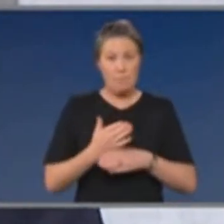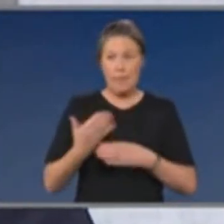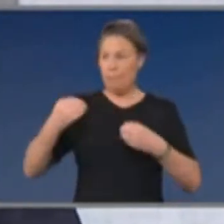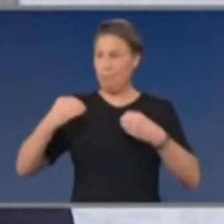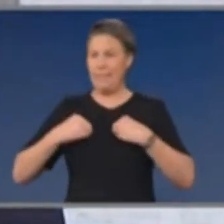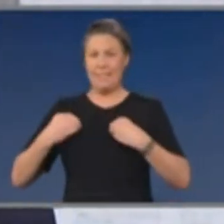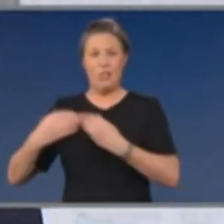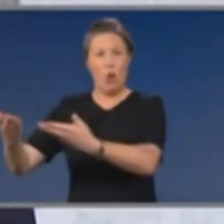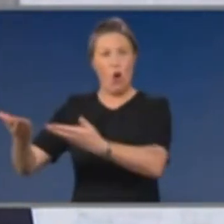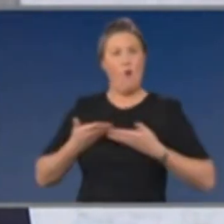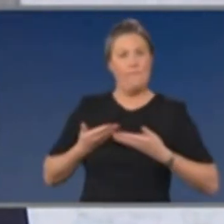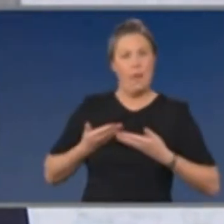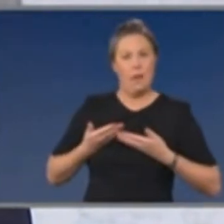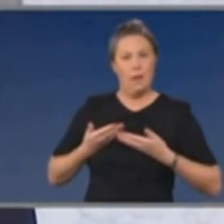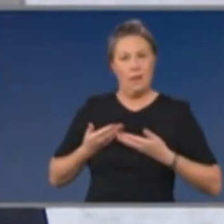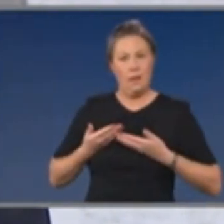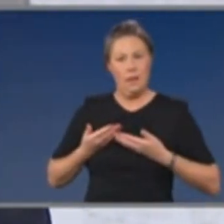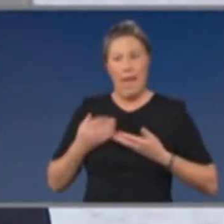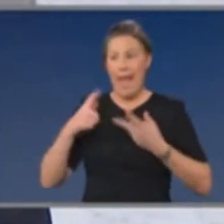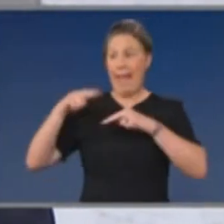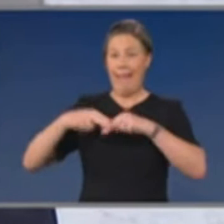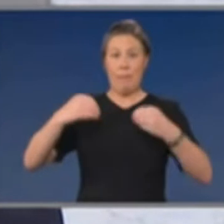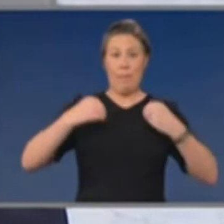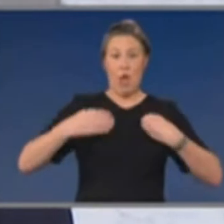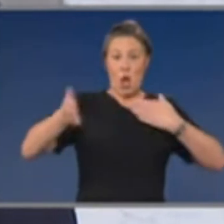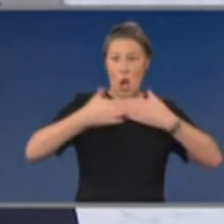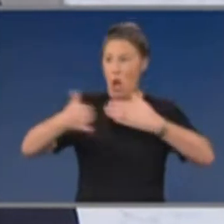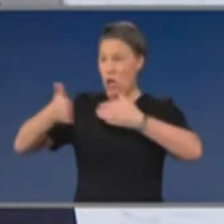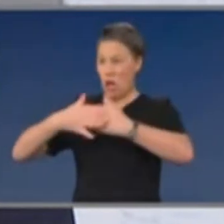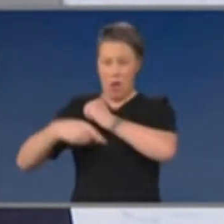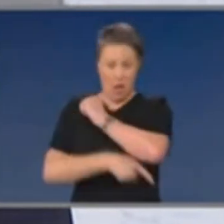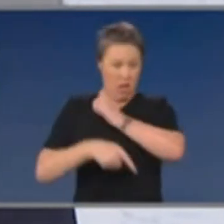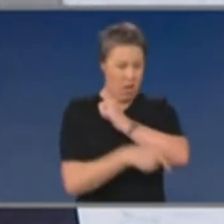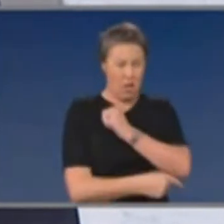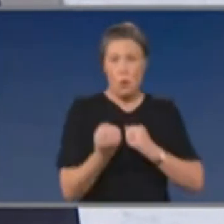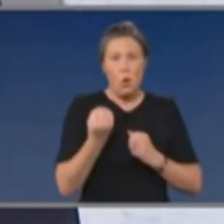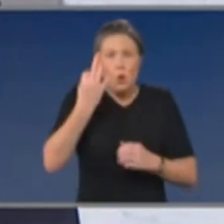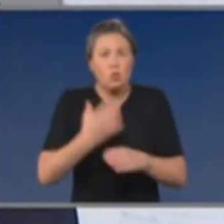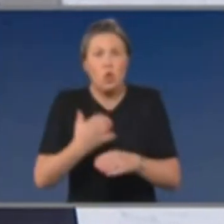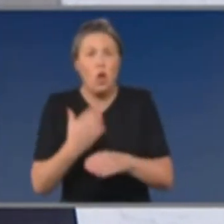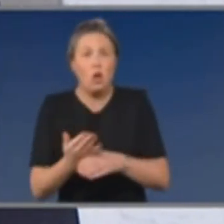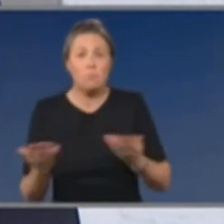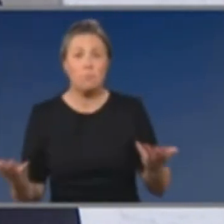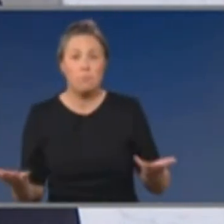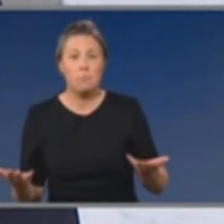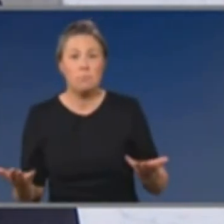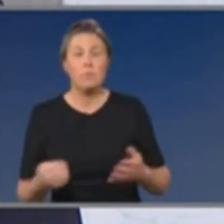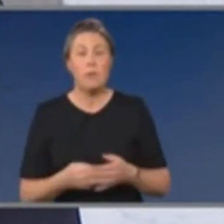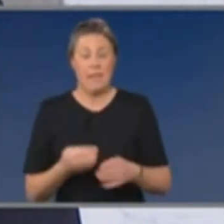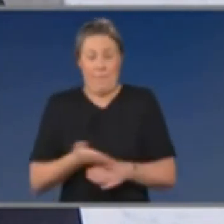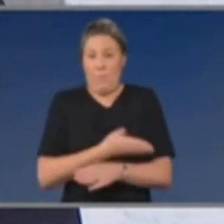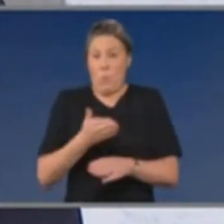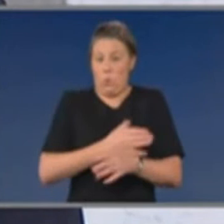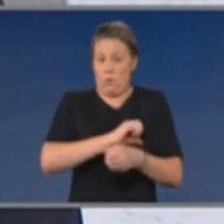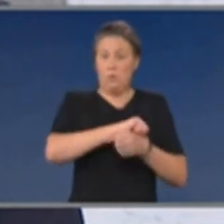opening their doors, employing people and doing better than they are today. And certainly before we went into the COVID crisis and the COVID